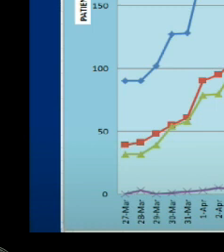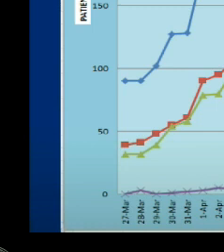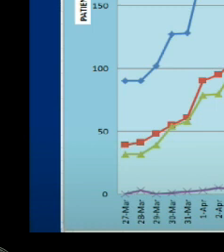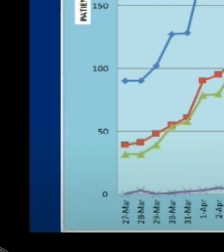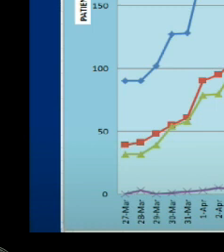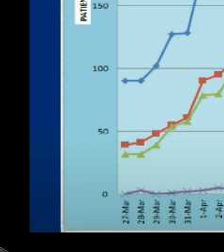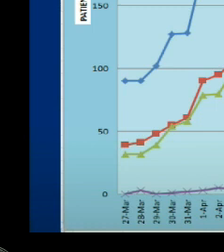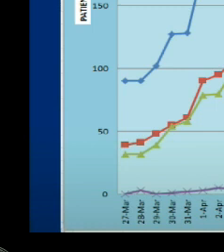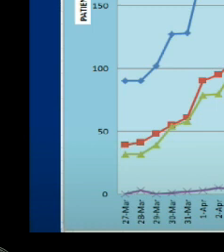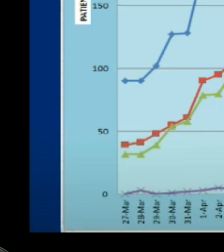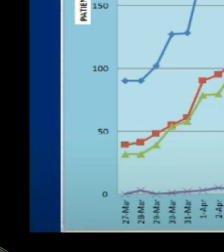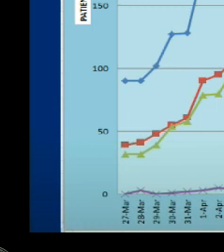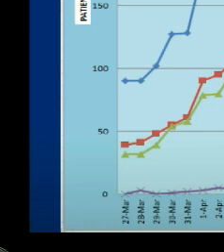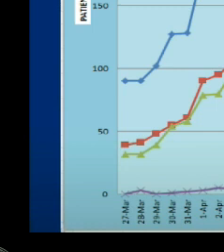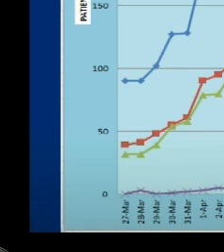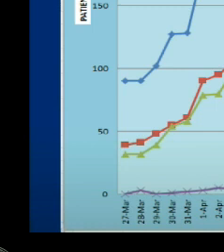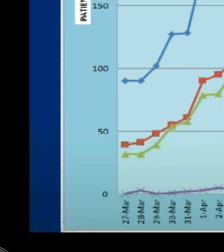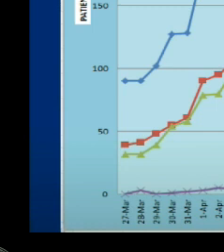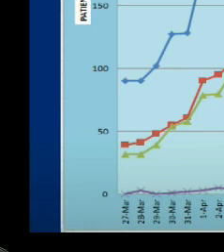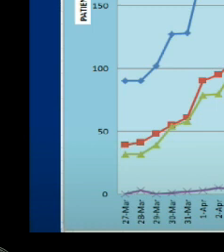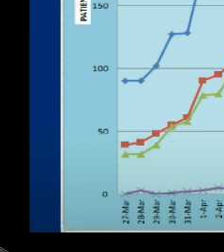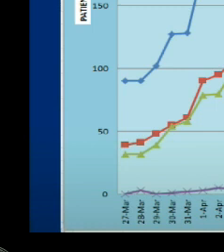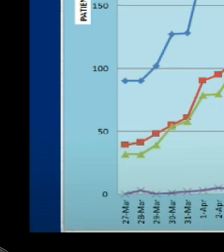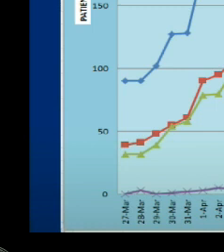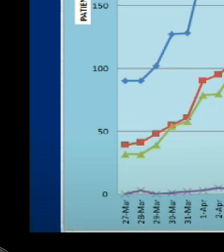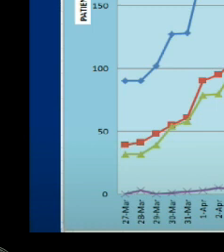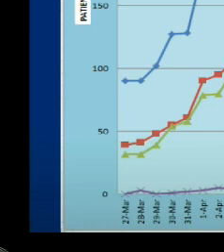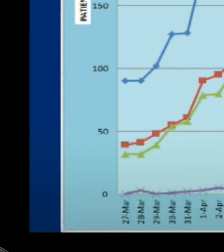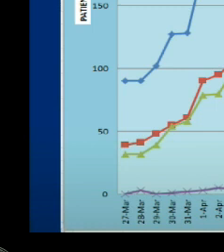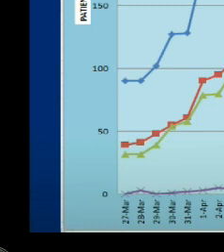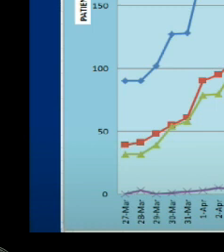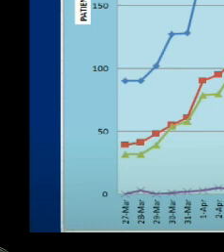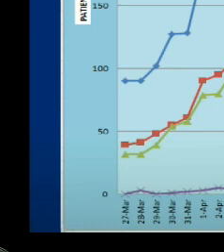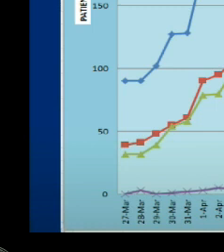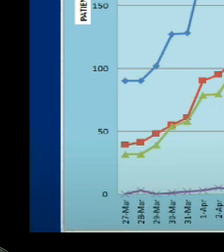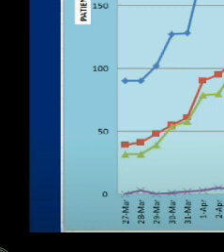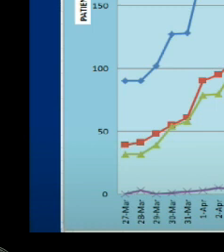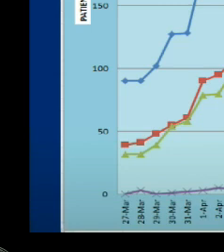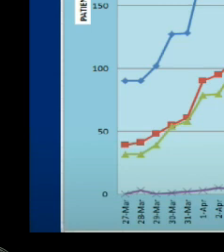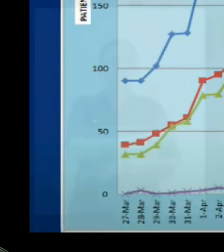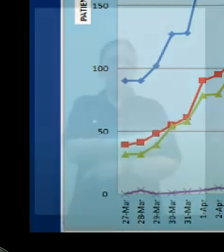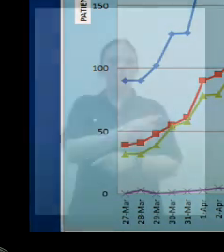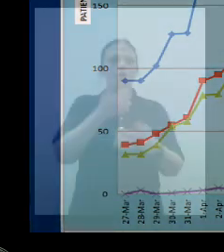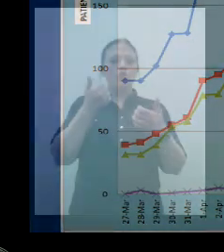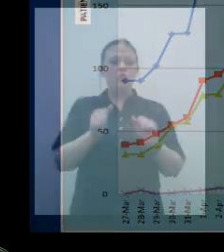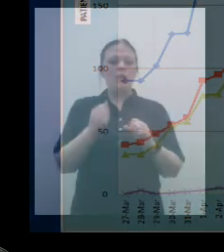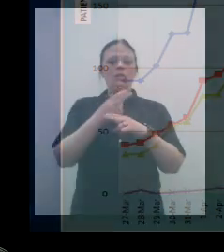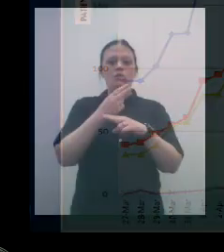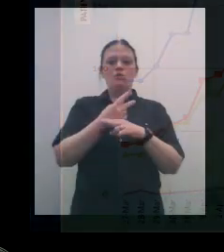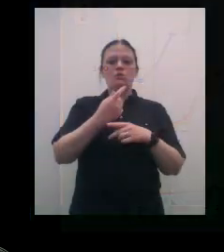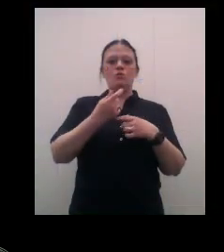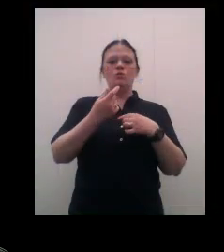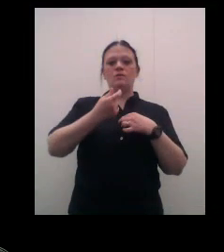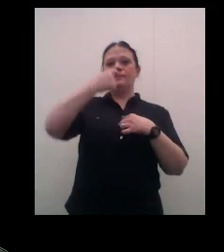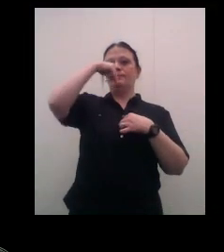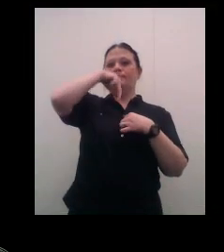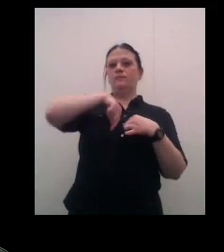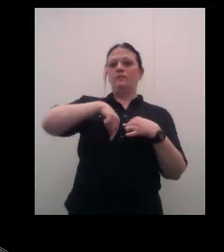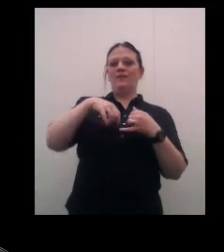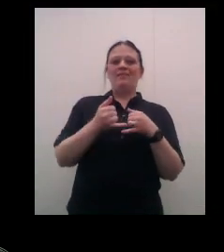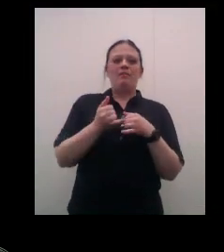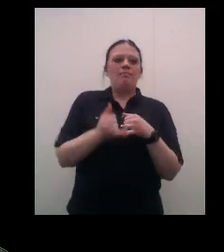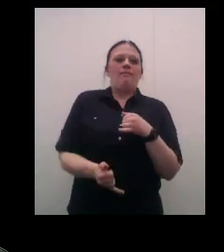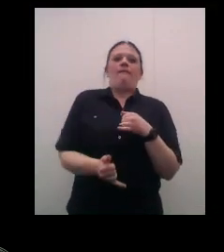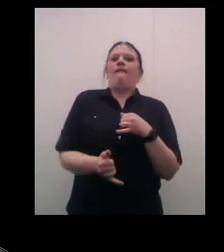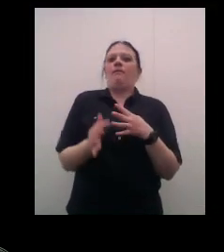method in which they are providing services to their patients. They're basically trying to use intubation as a last resort. They're